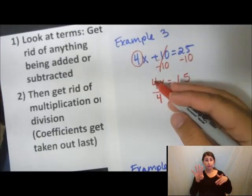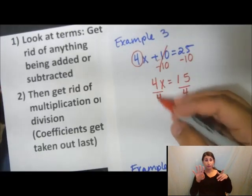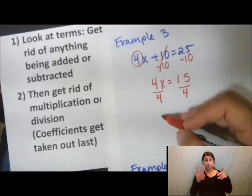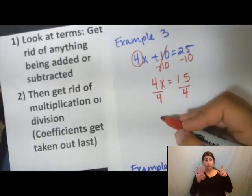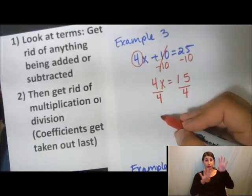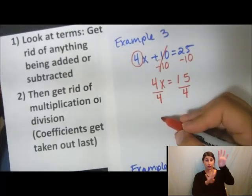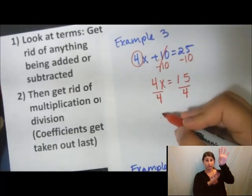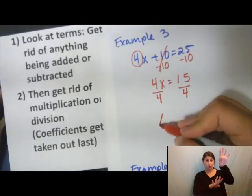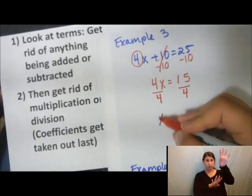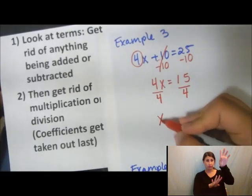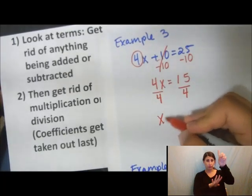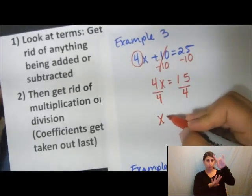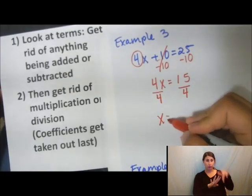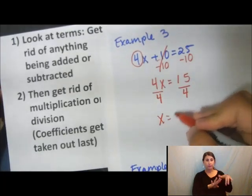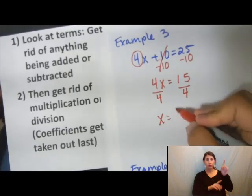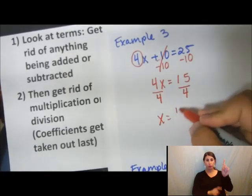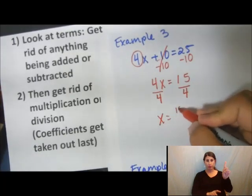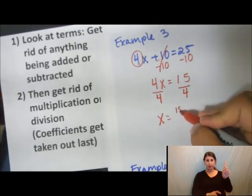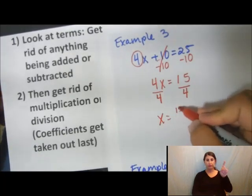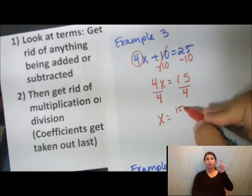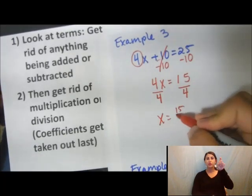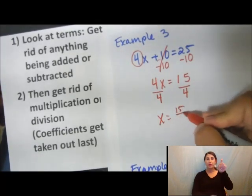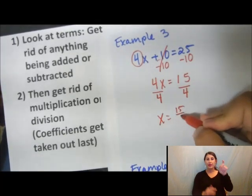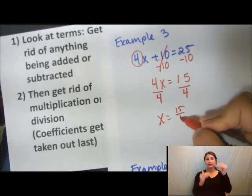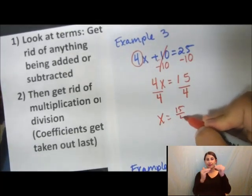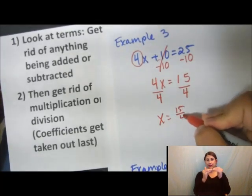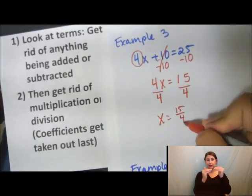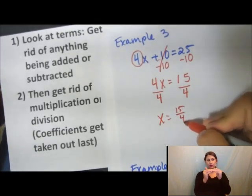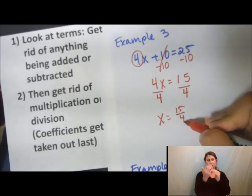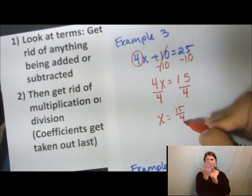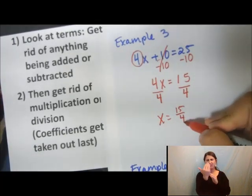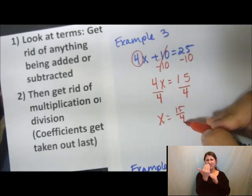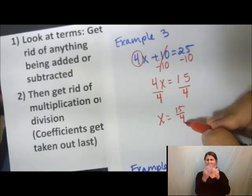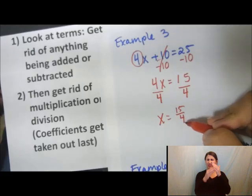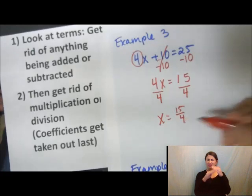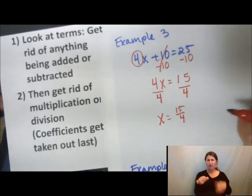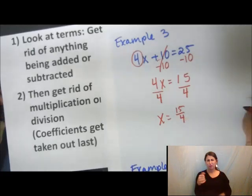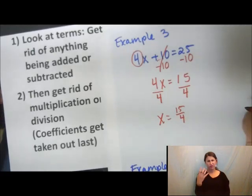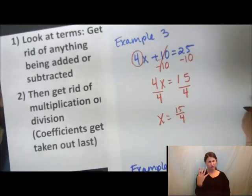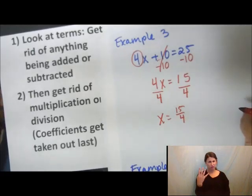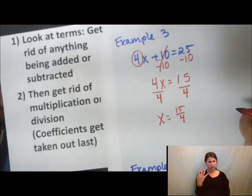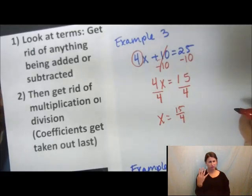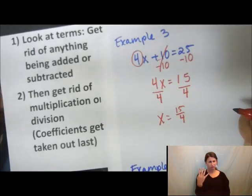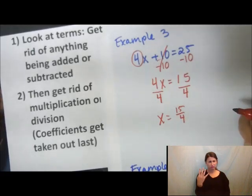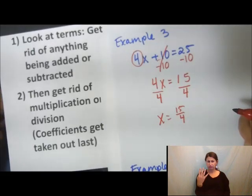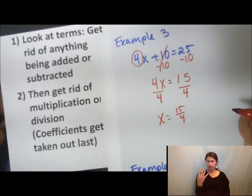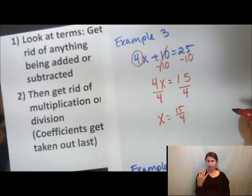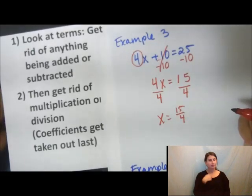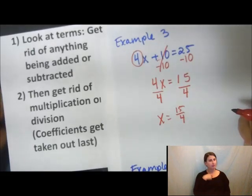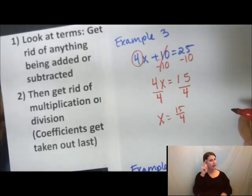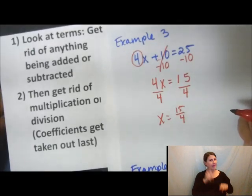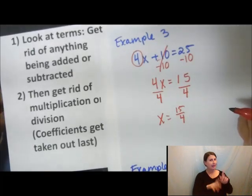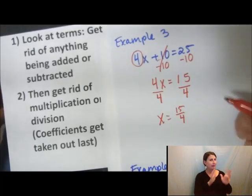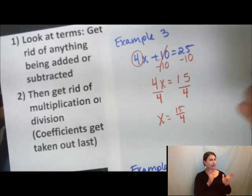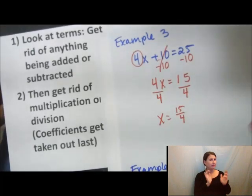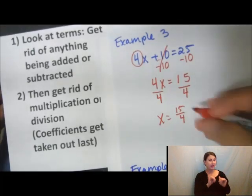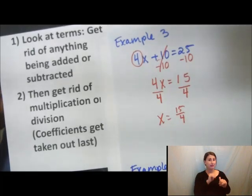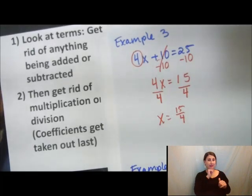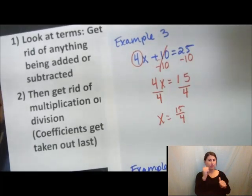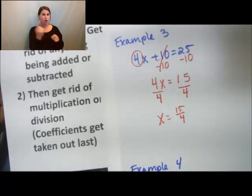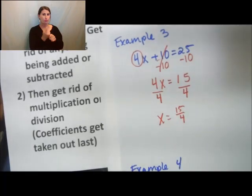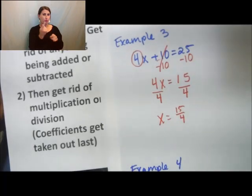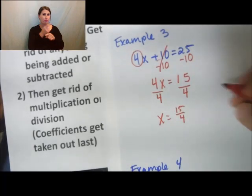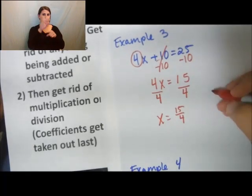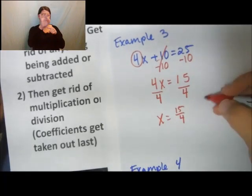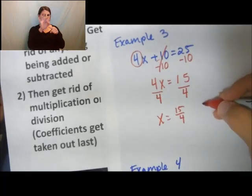and then this makes 1, so x equals 15 divided by 4. But I can't leave my answer like that.